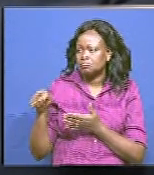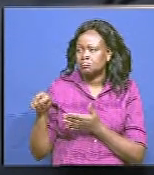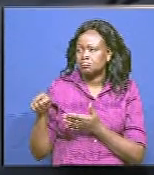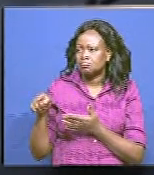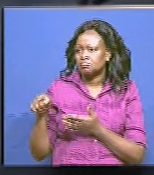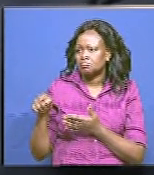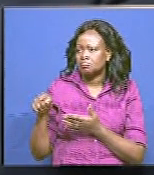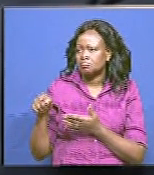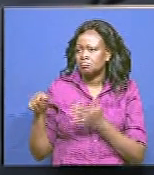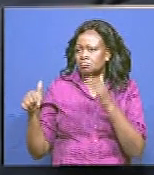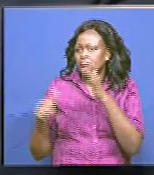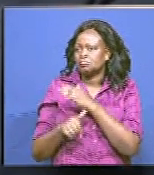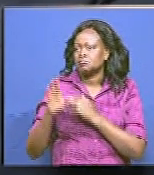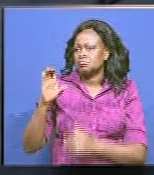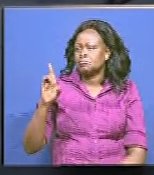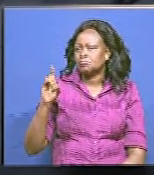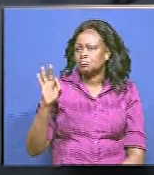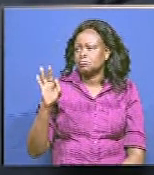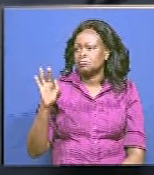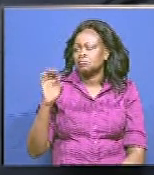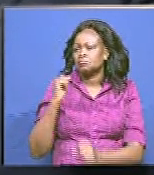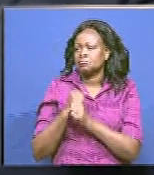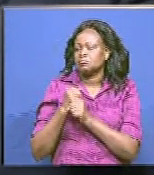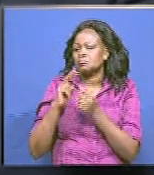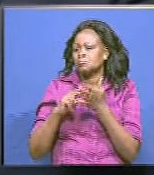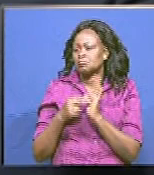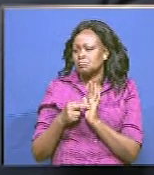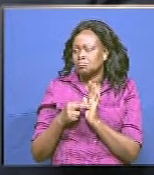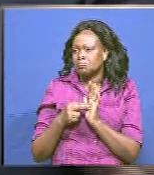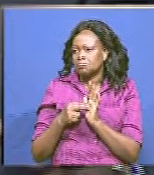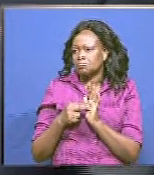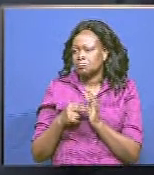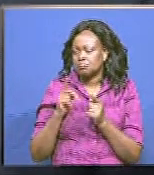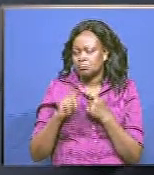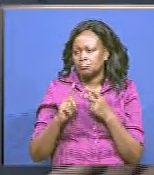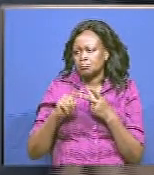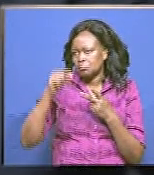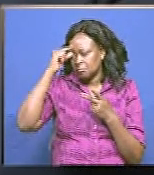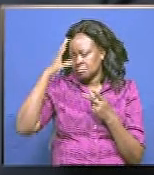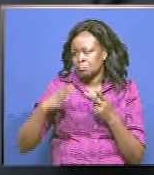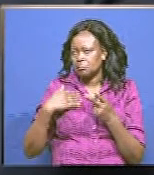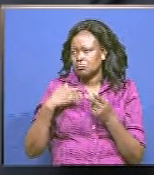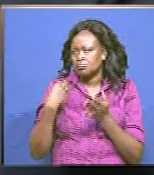under the CDF. Yes. They are doing projects. Mm-hmm. Governors have money. Governors have money.